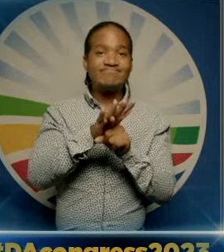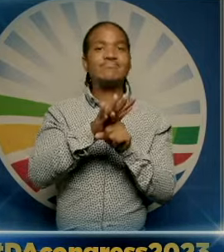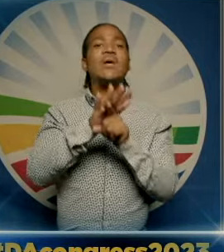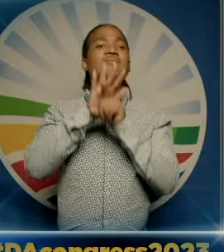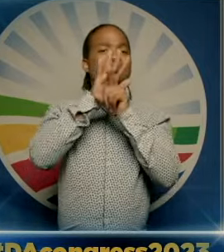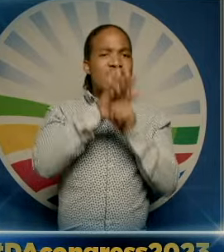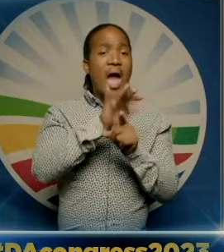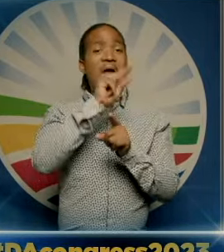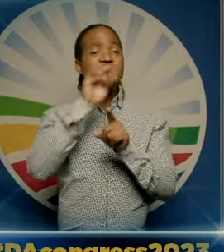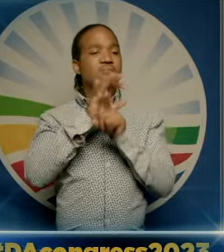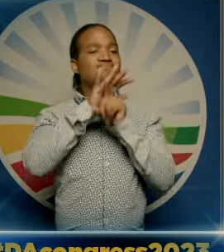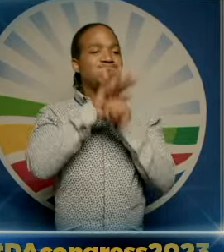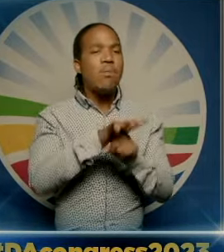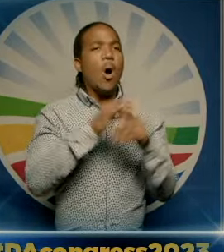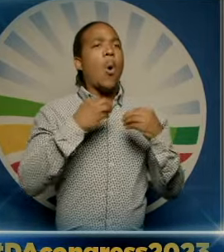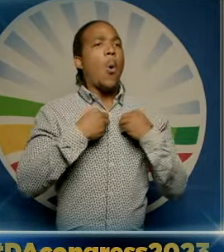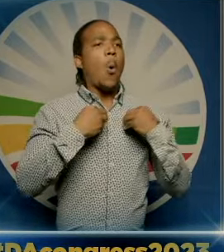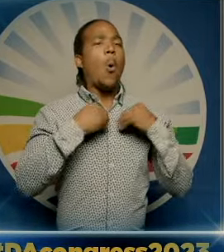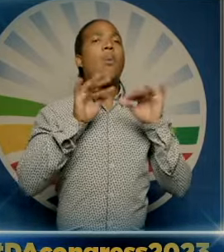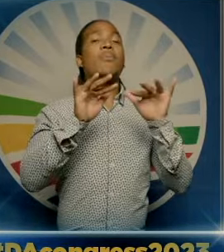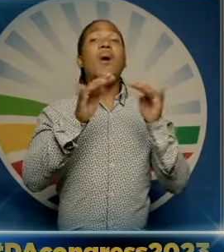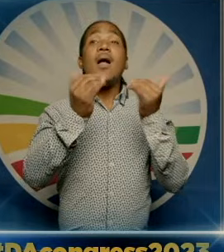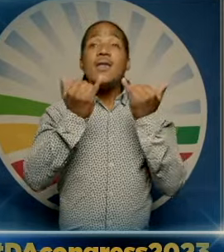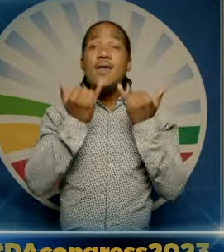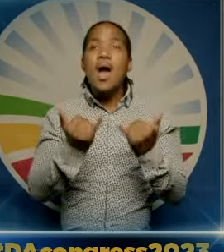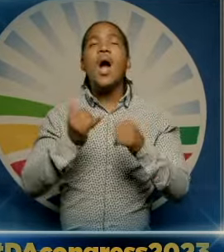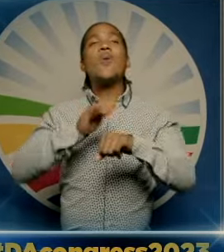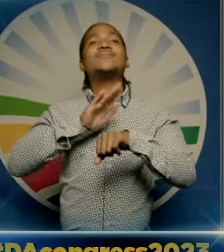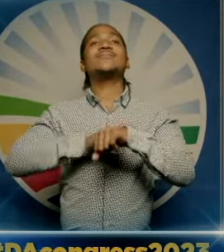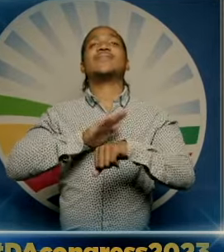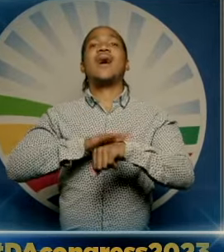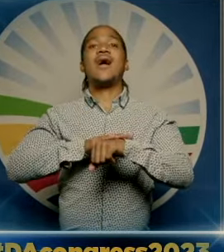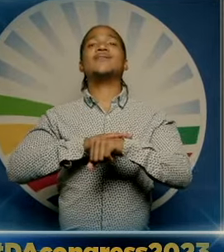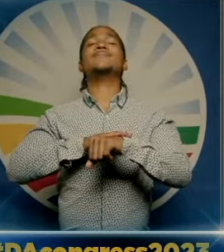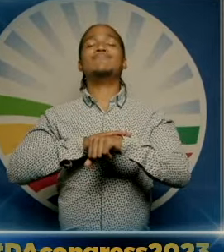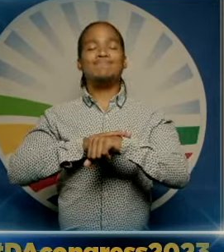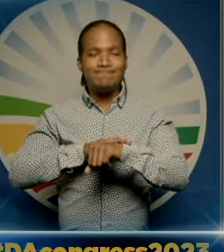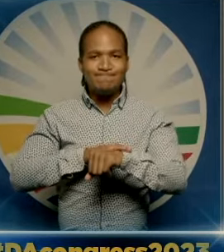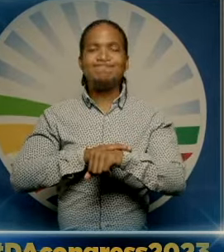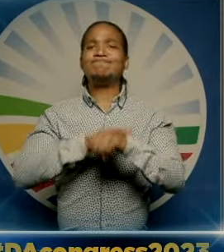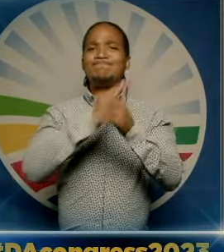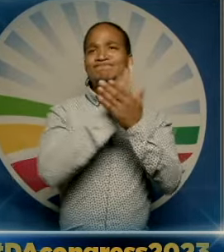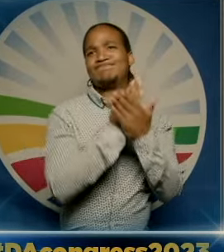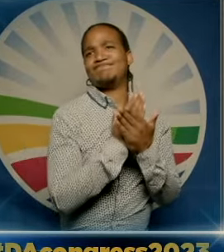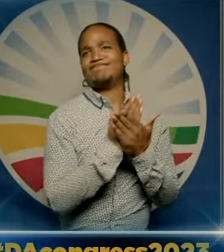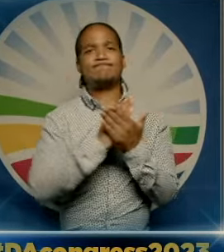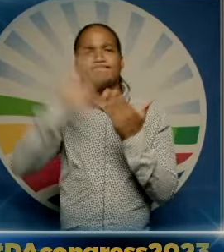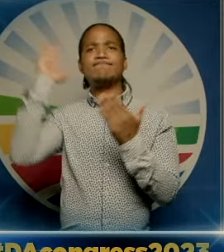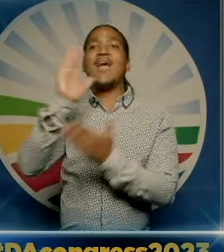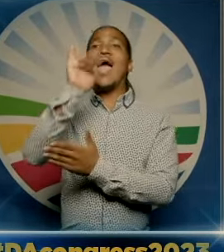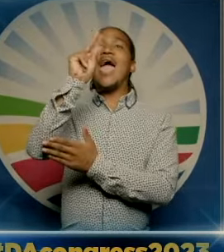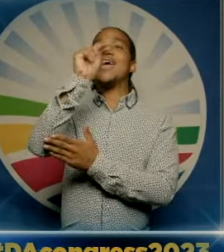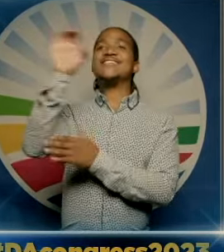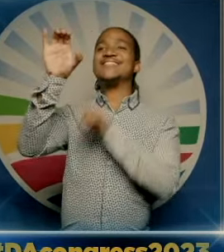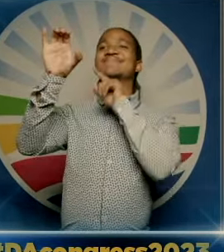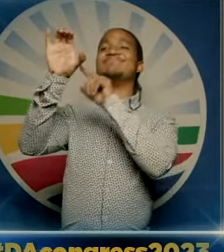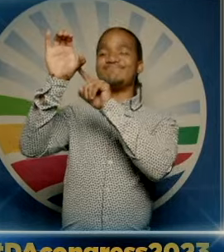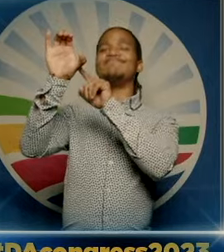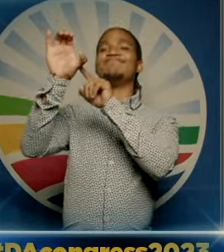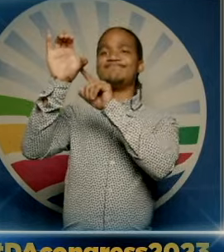people. It is about time that we completely write off the ANC as a party of the